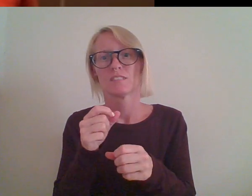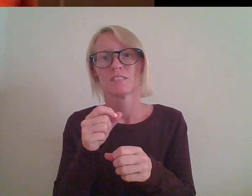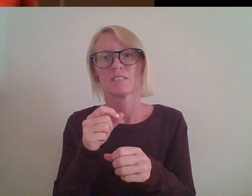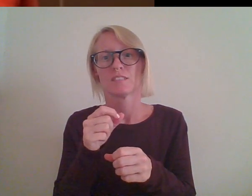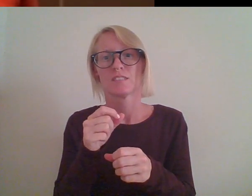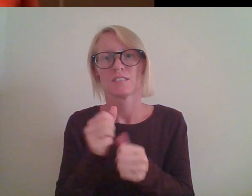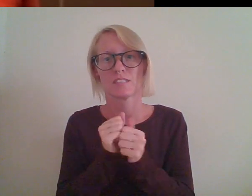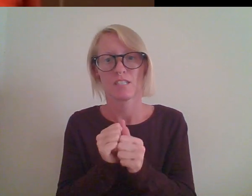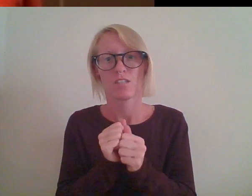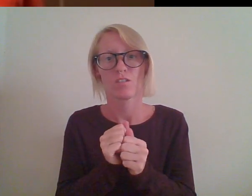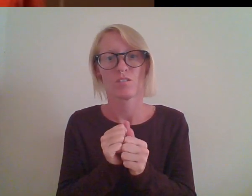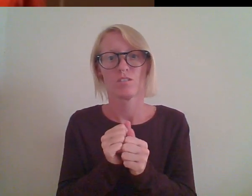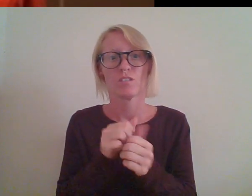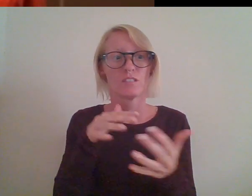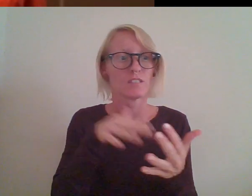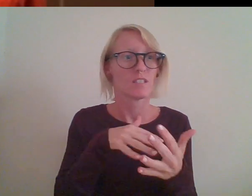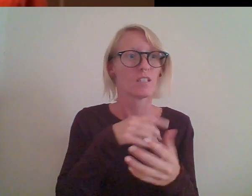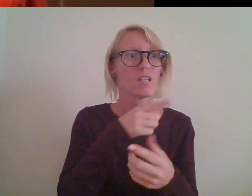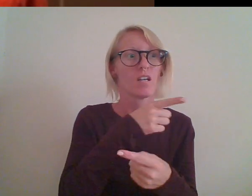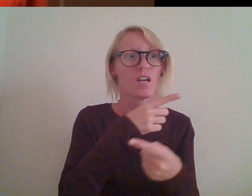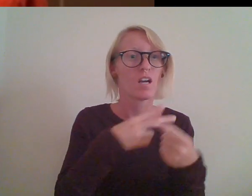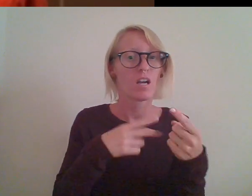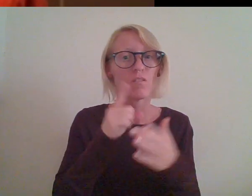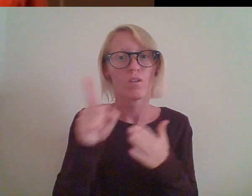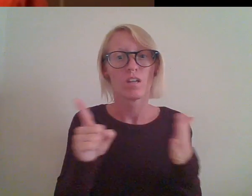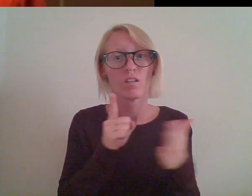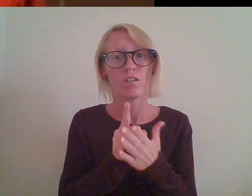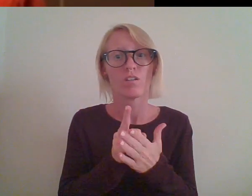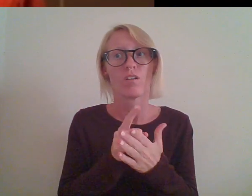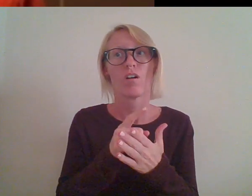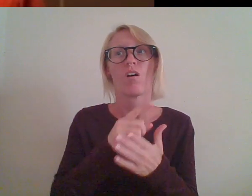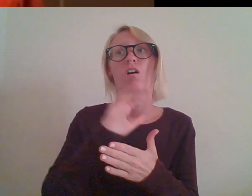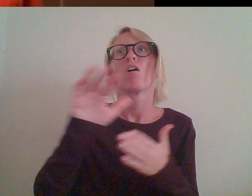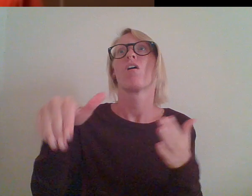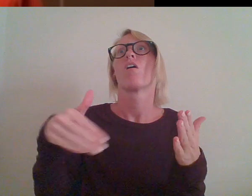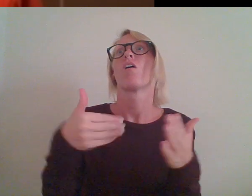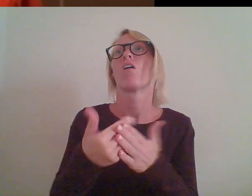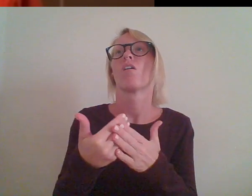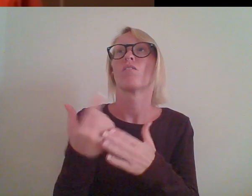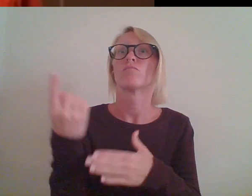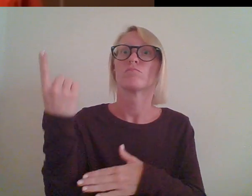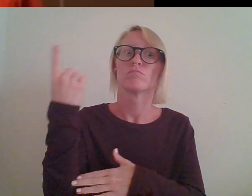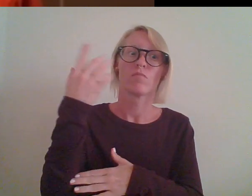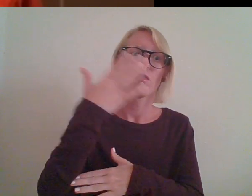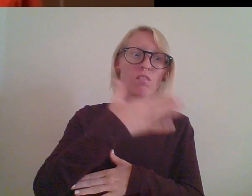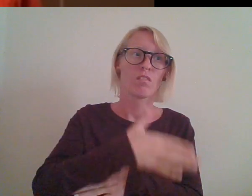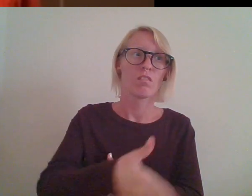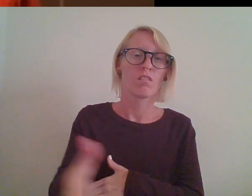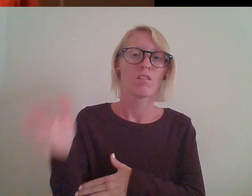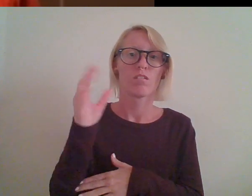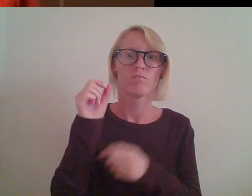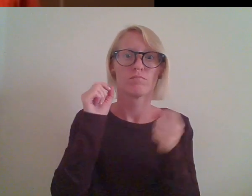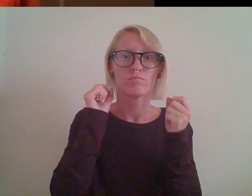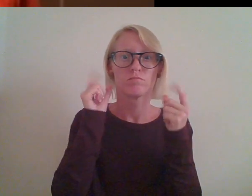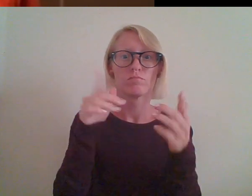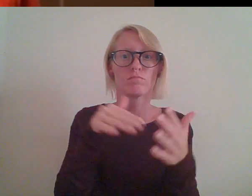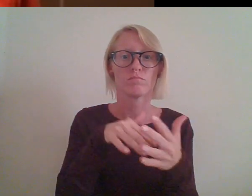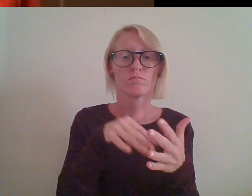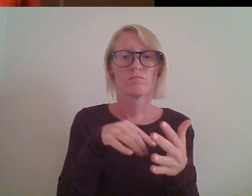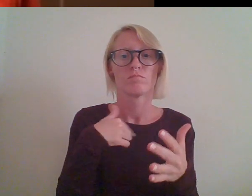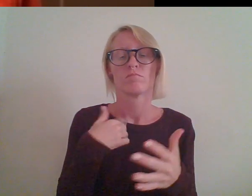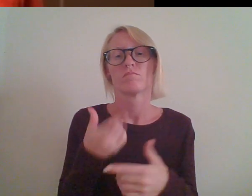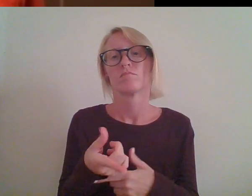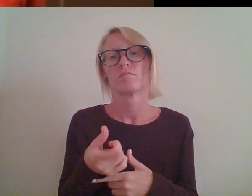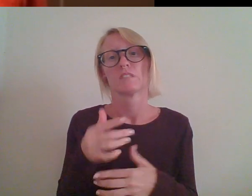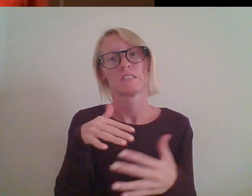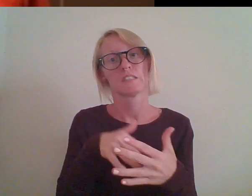hour, pull all-nighters so they don't get the good rest, come in and do poorly. You're undoing yourself. If you start